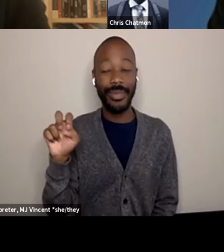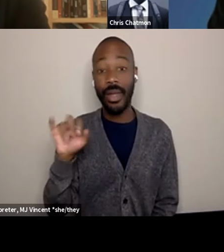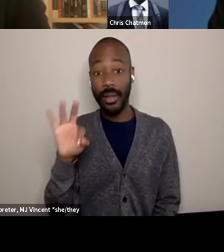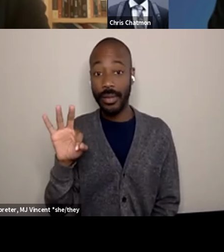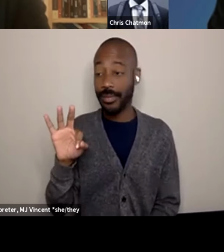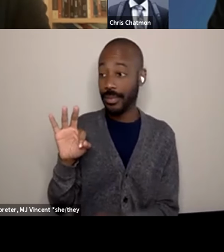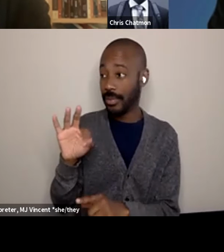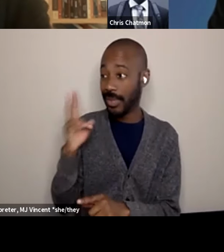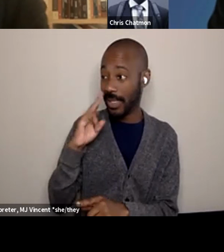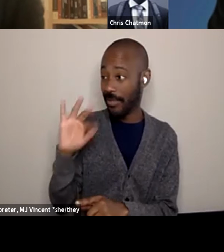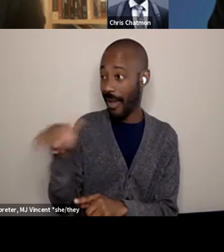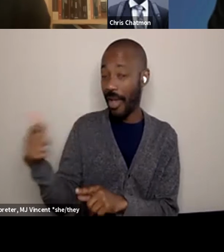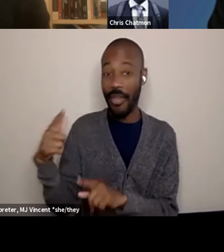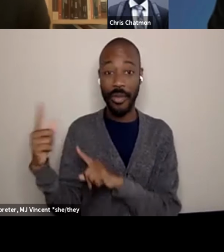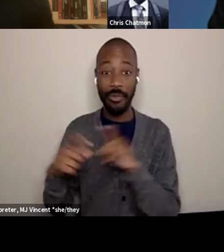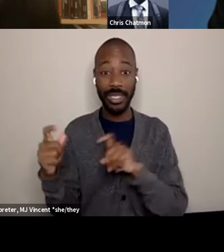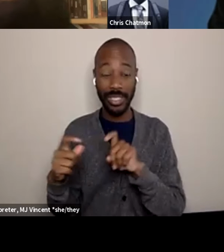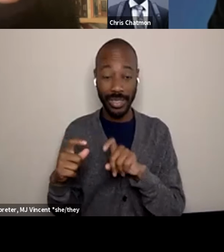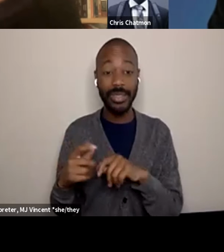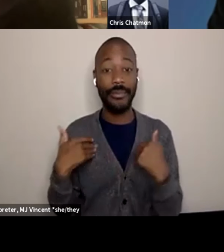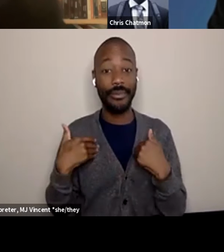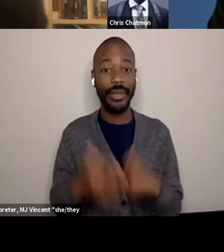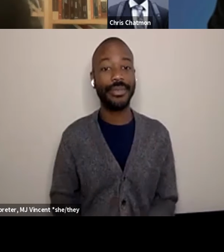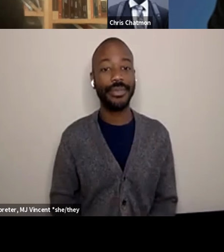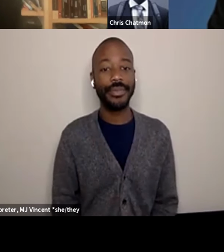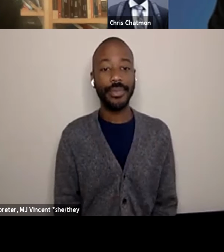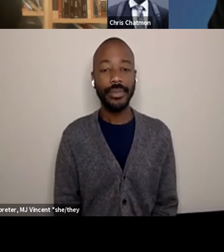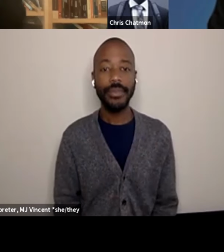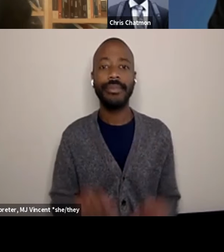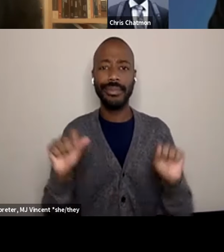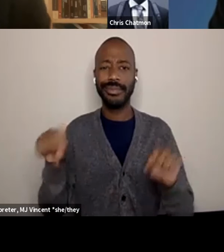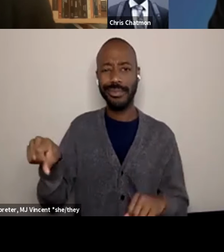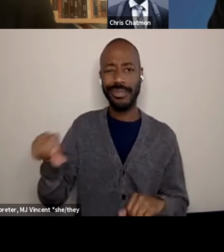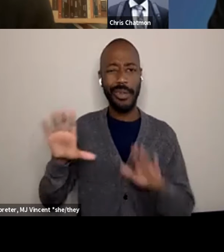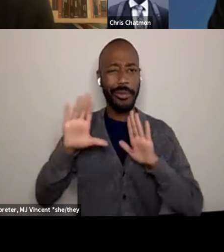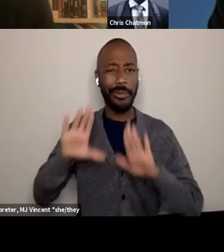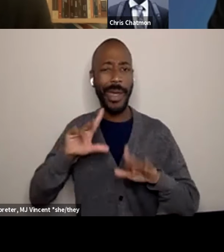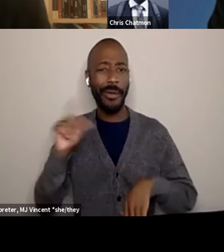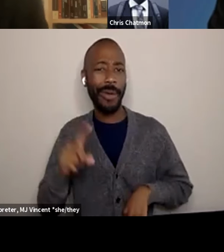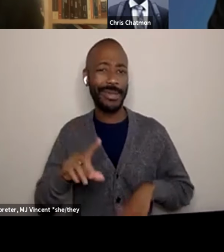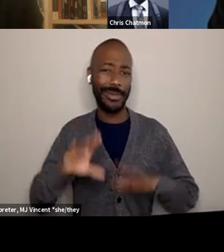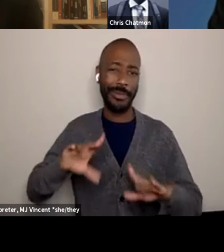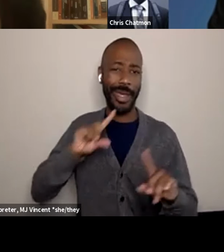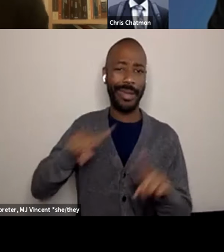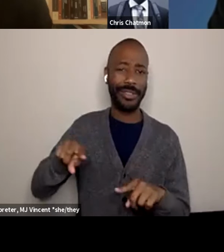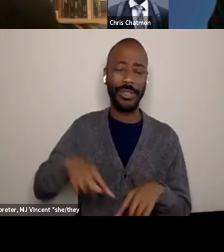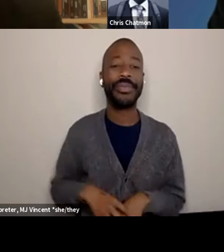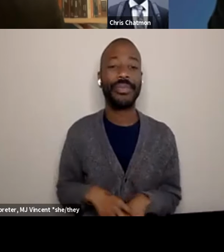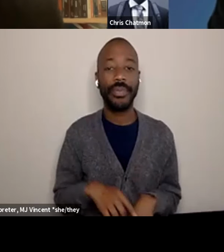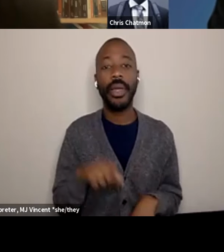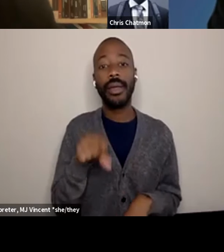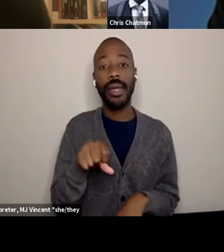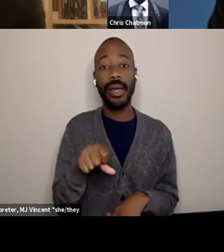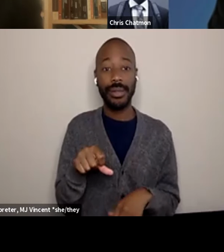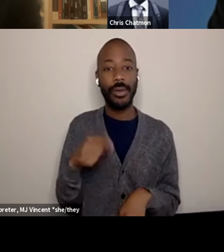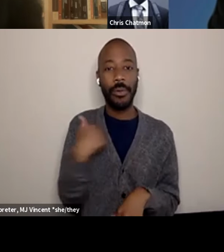questions. Yeah, that's a great, great question and a great, great answer. And just to say, even though we're in this Hollywood